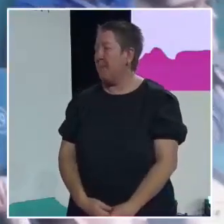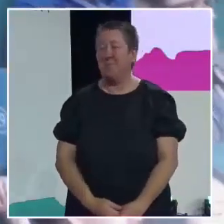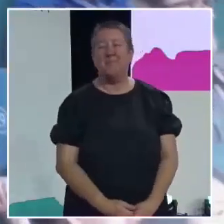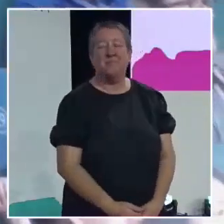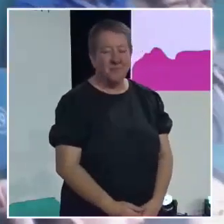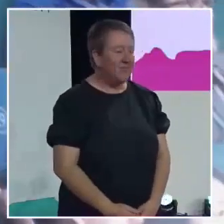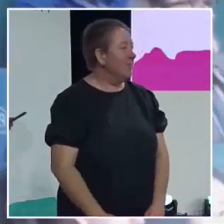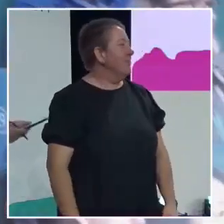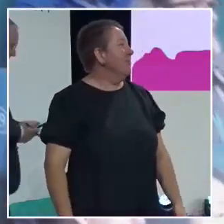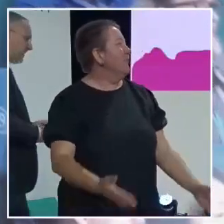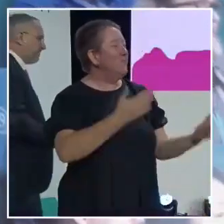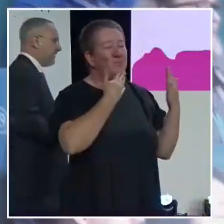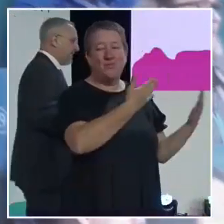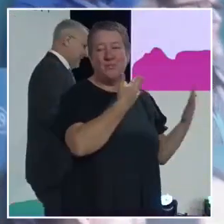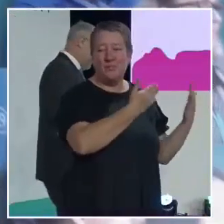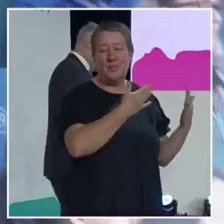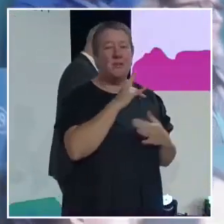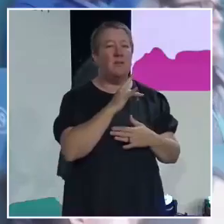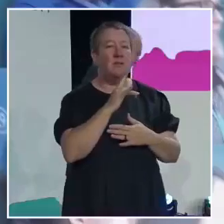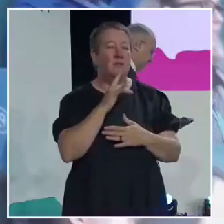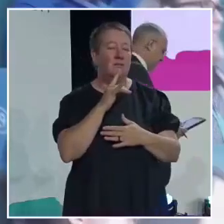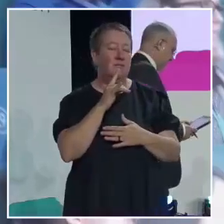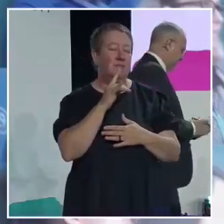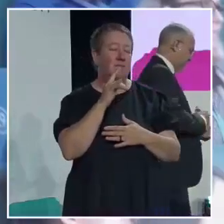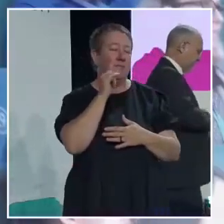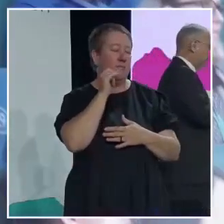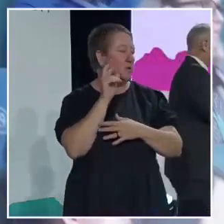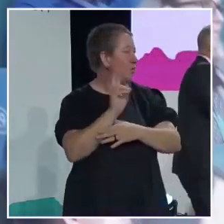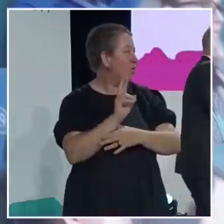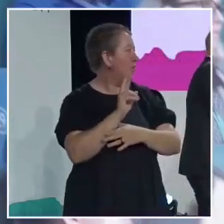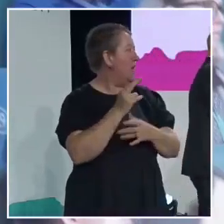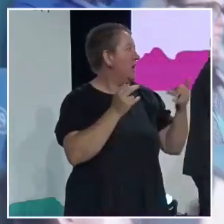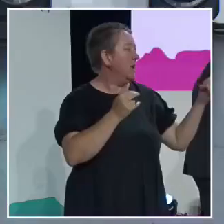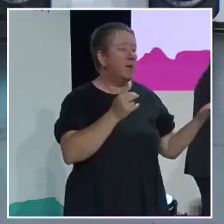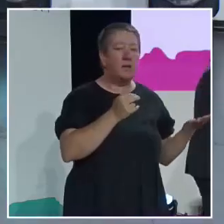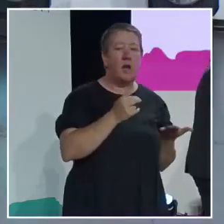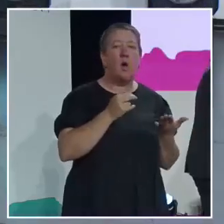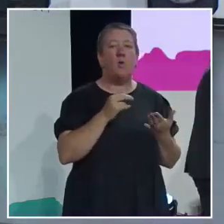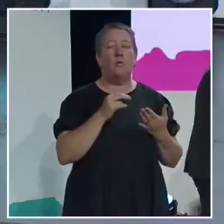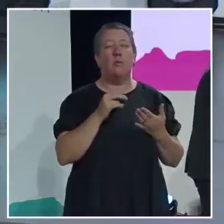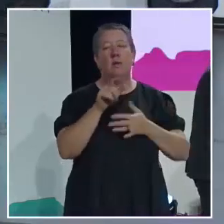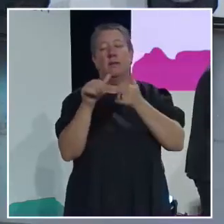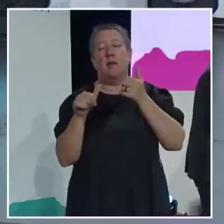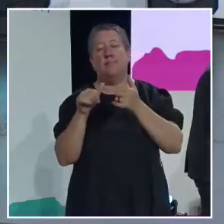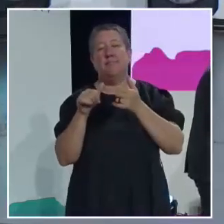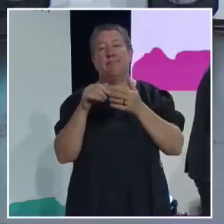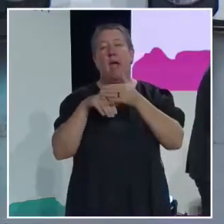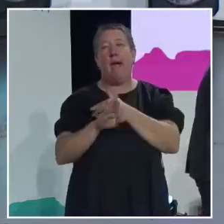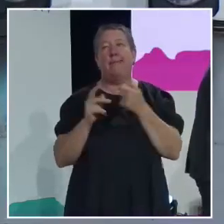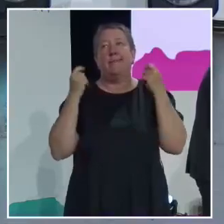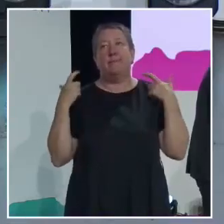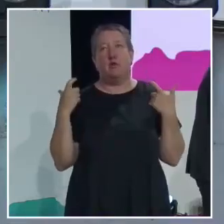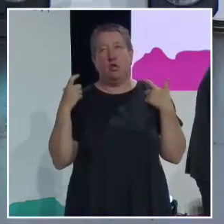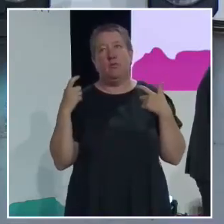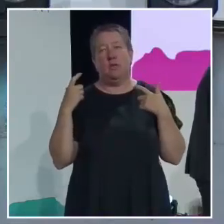Thank you very much, Mr. Ru. If I may now invite Li Junhao, the Under-Secretary General of the United Nations Department